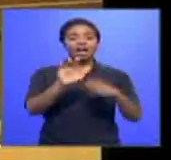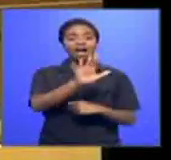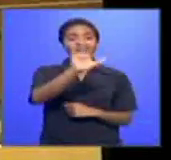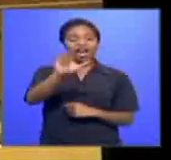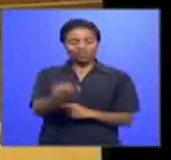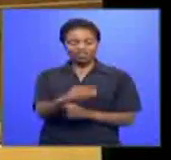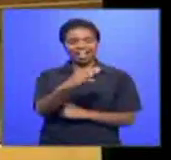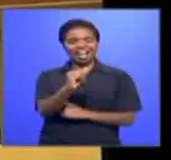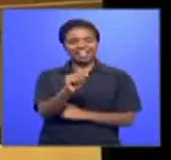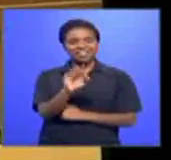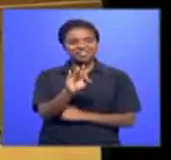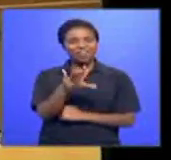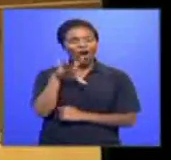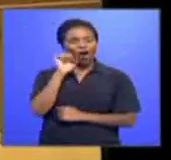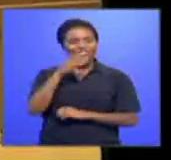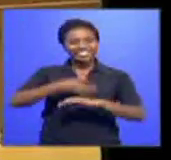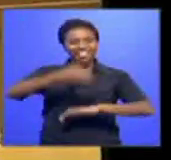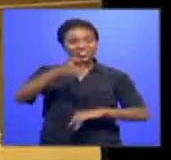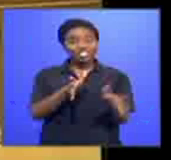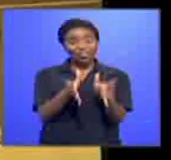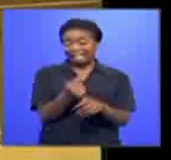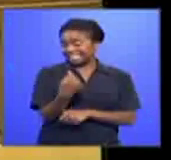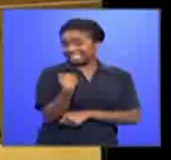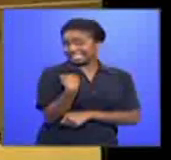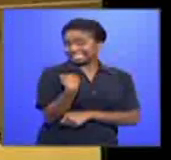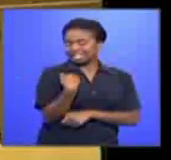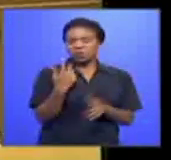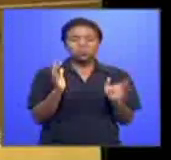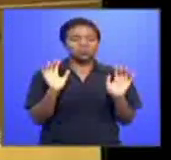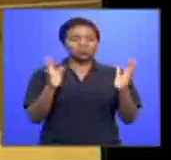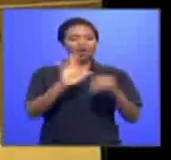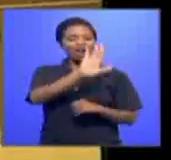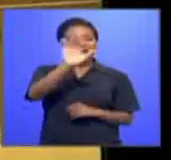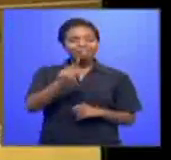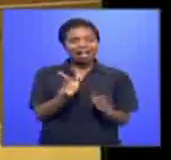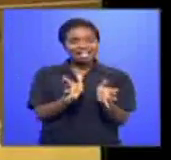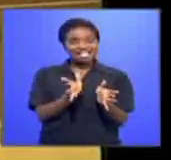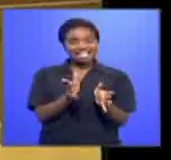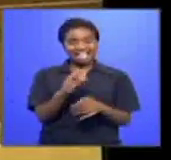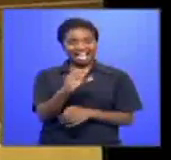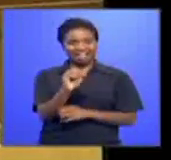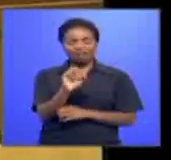of Nations tournament. We extend